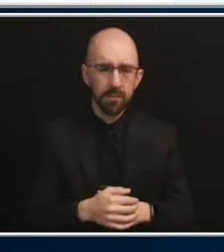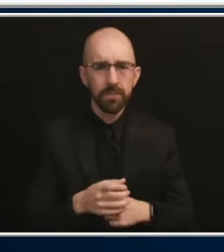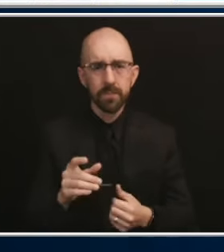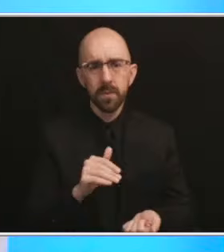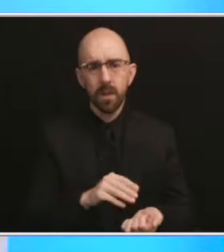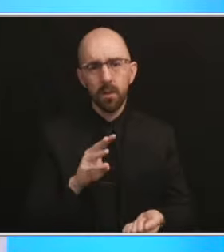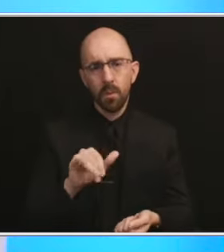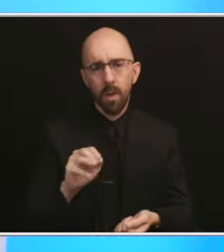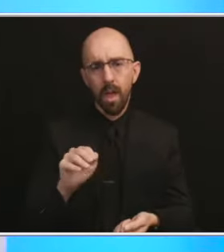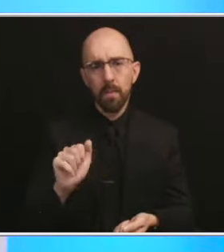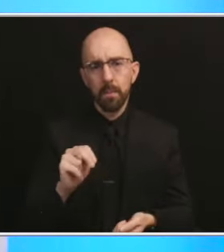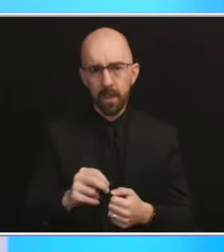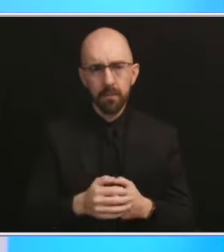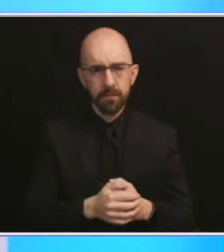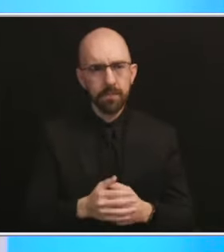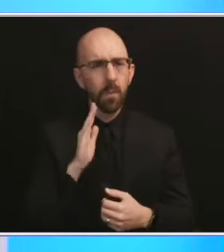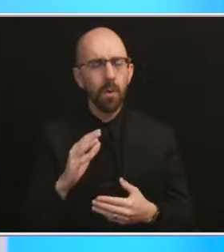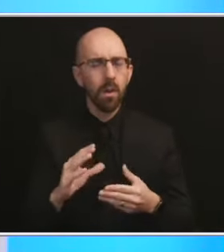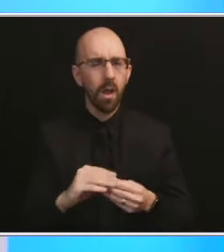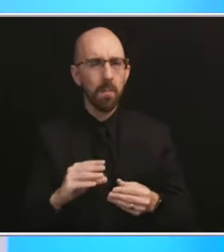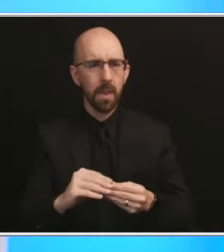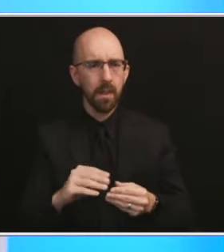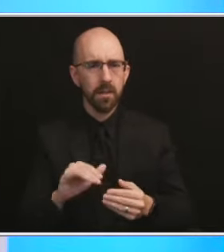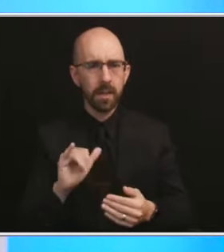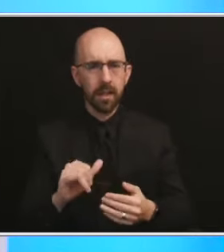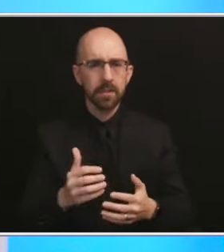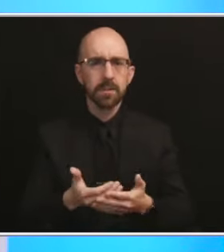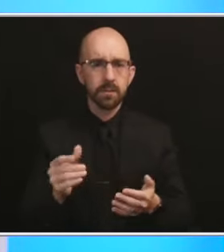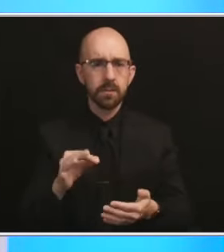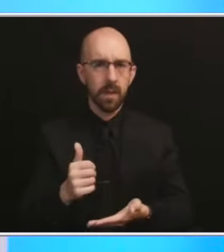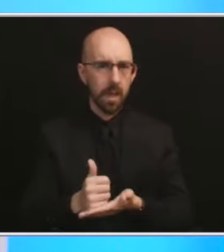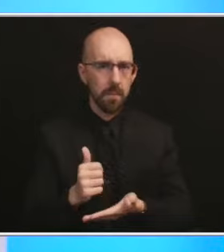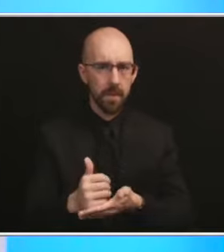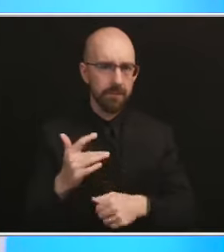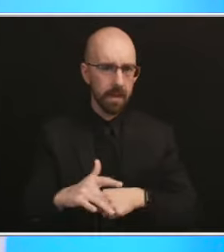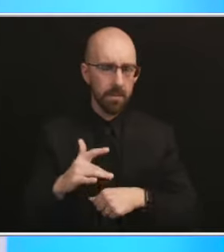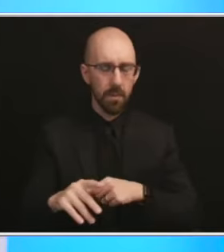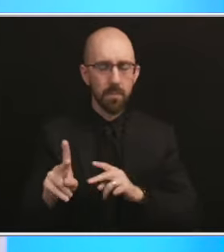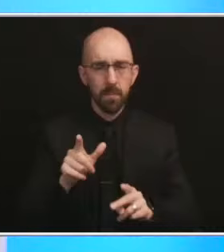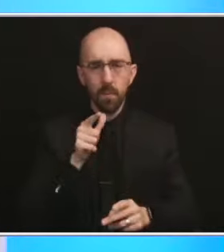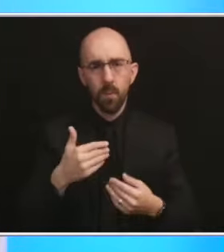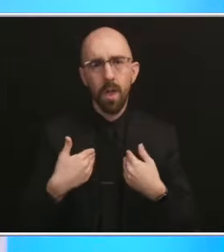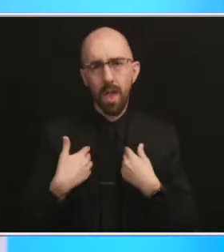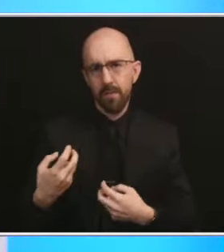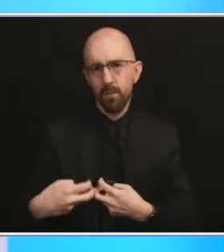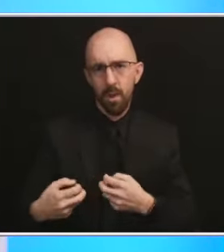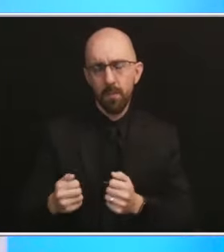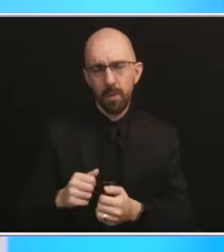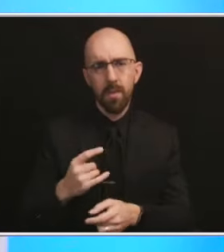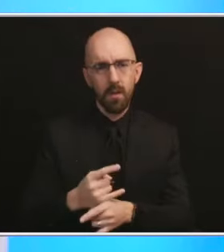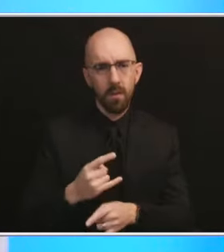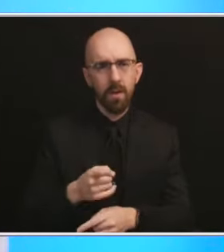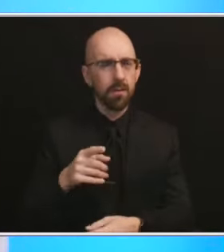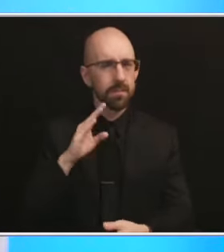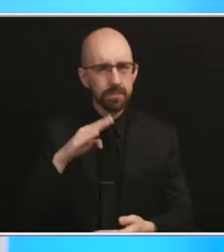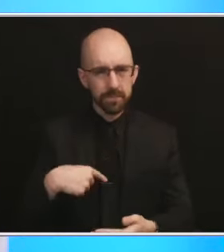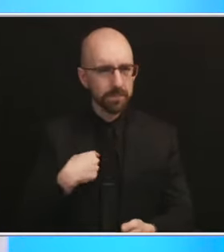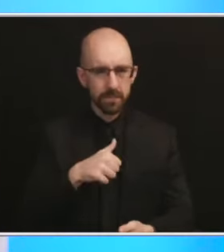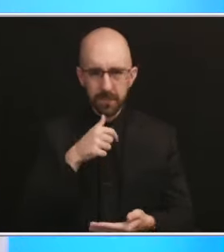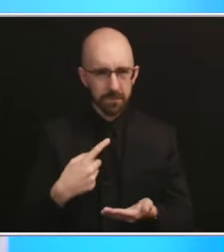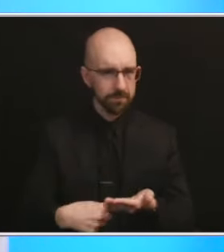would just like to comment that there's a lot of help available to people who have a problem with alcohol. As you know, we didn't really talk about it today,